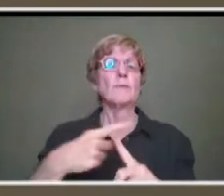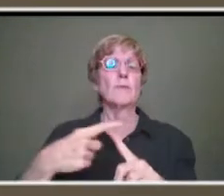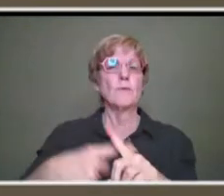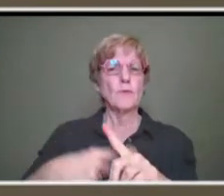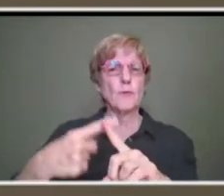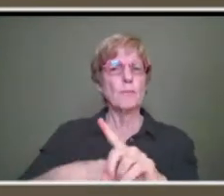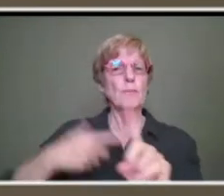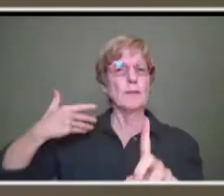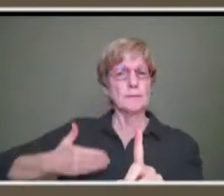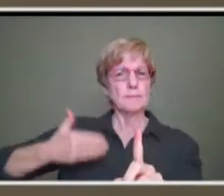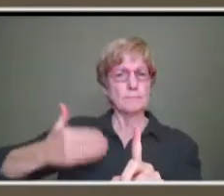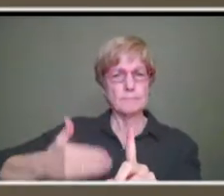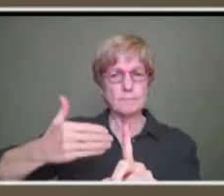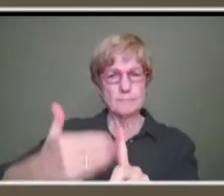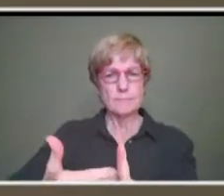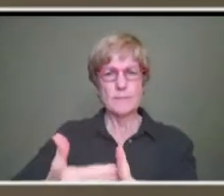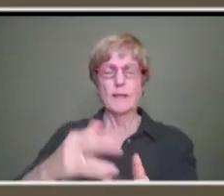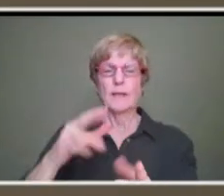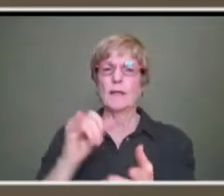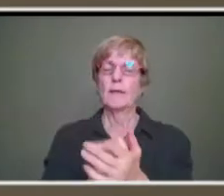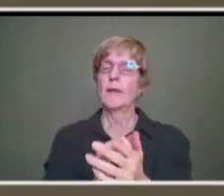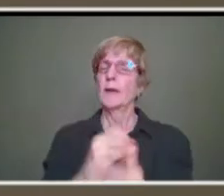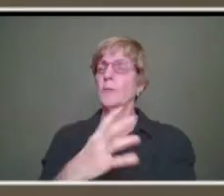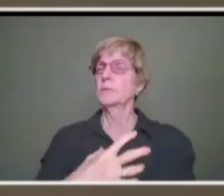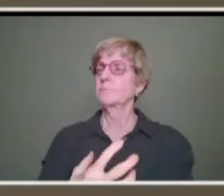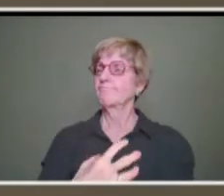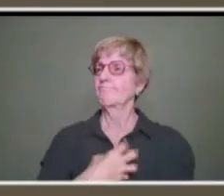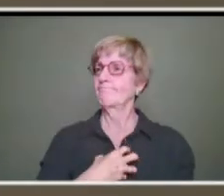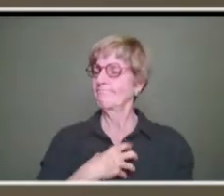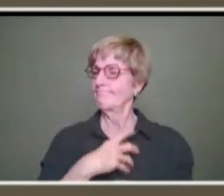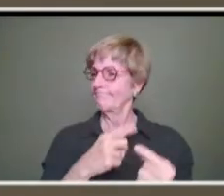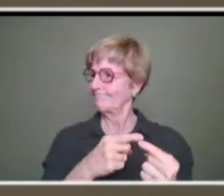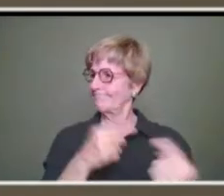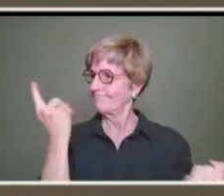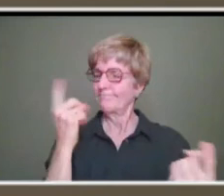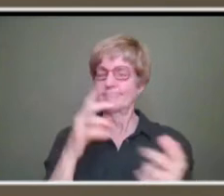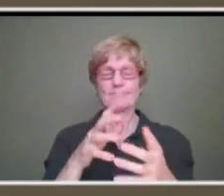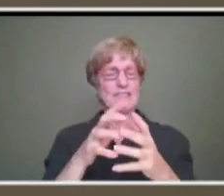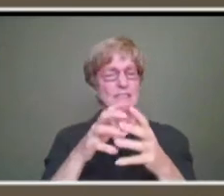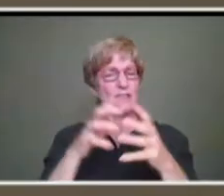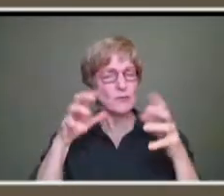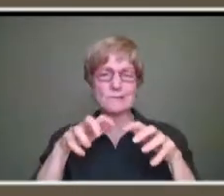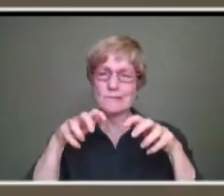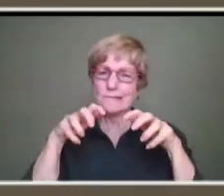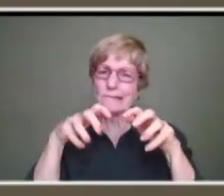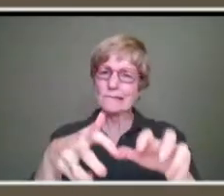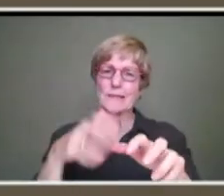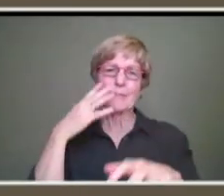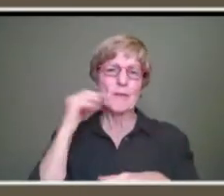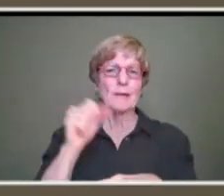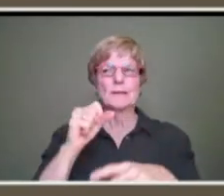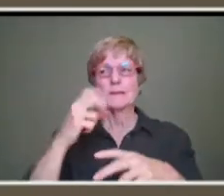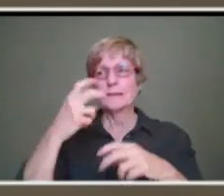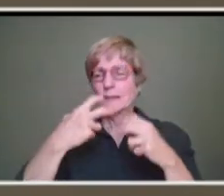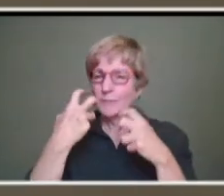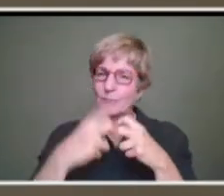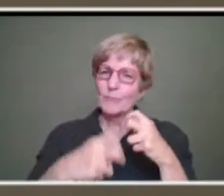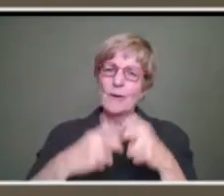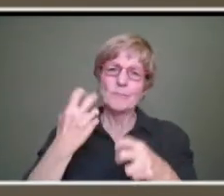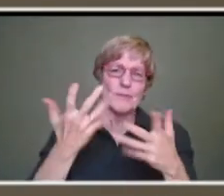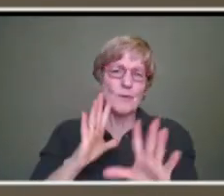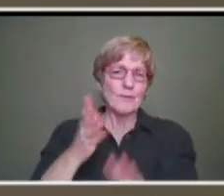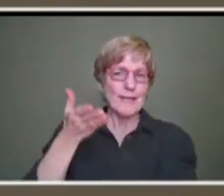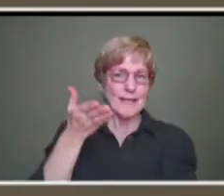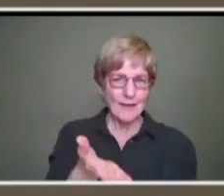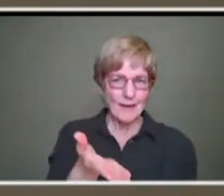that were highly opposed to the density because of a lot of the infrastructure problems we know exists to the other